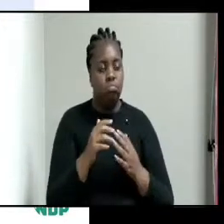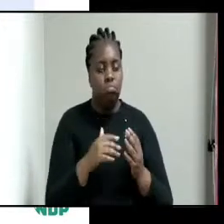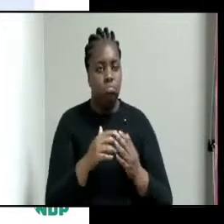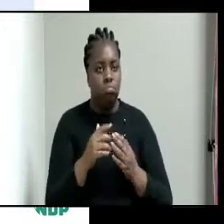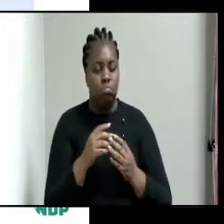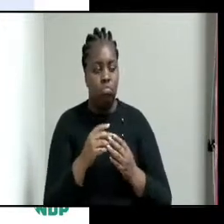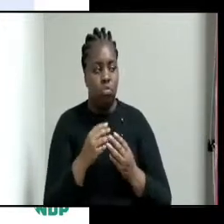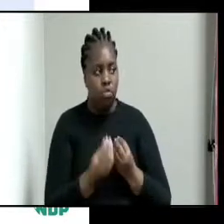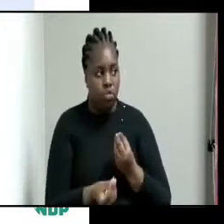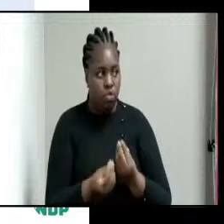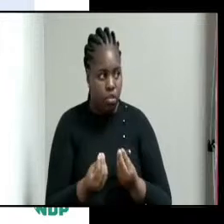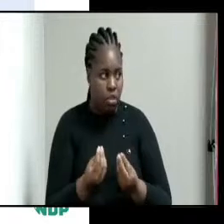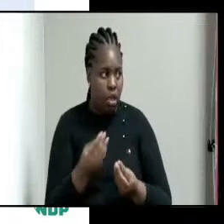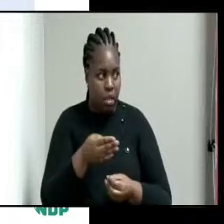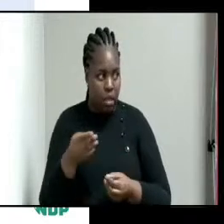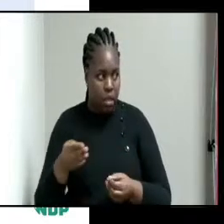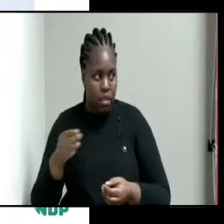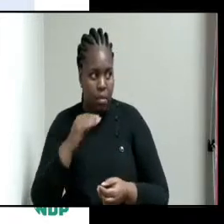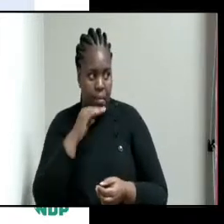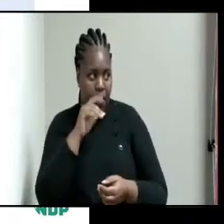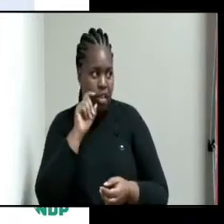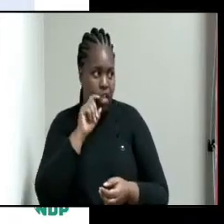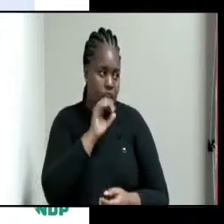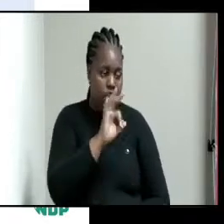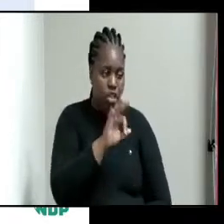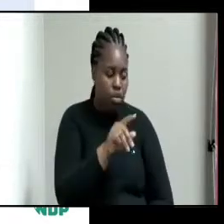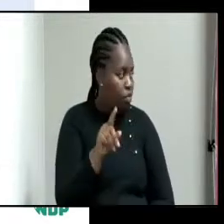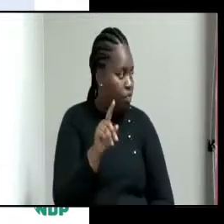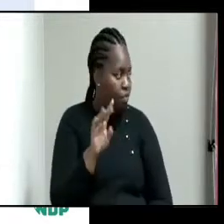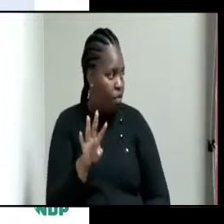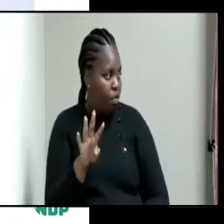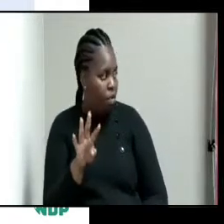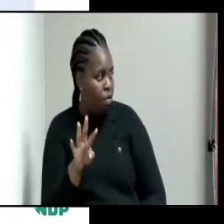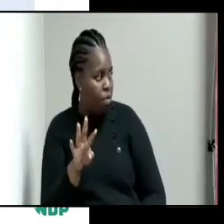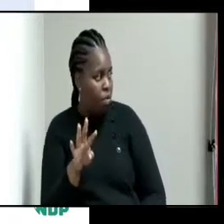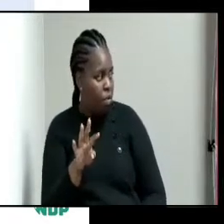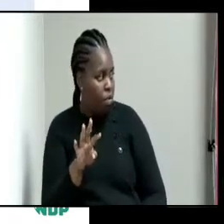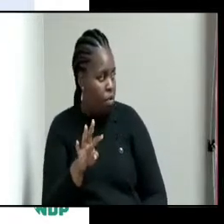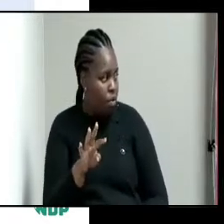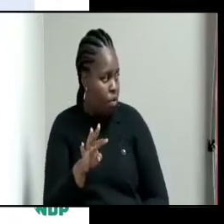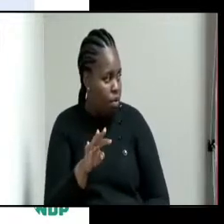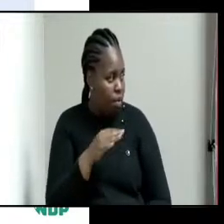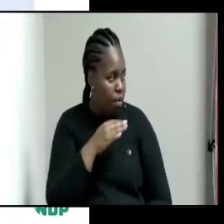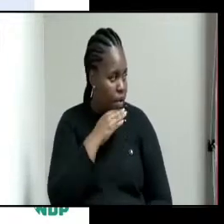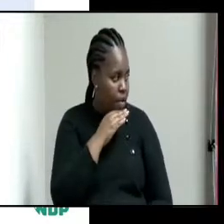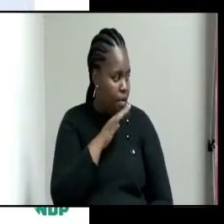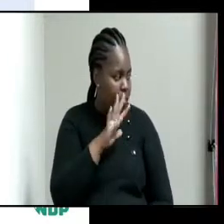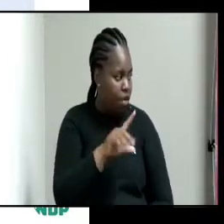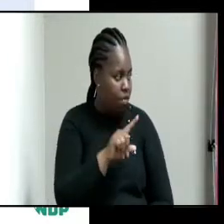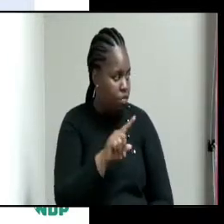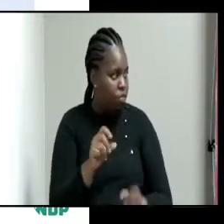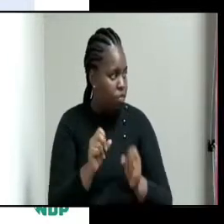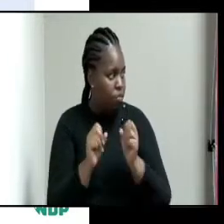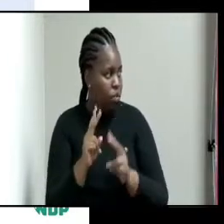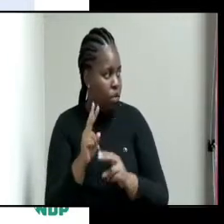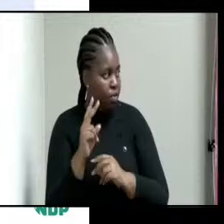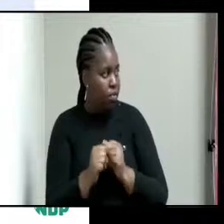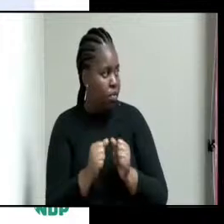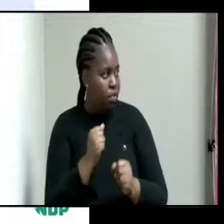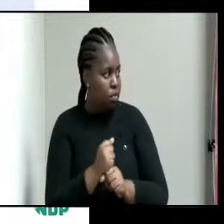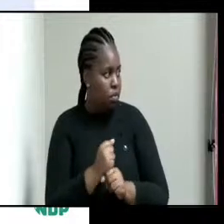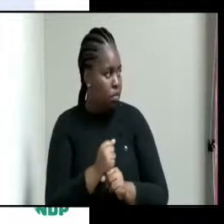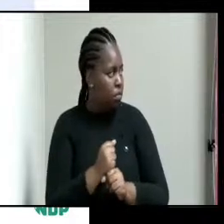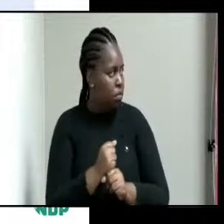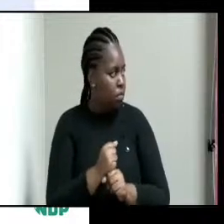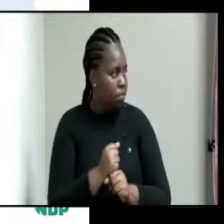is applicable to those aged 3 to 4 years. And education, which is applicable to 5 to 12 years and 13 to 17